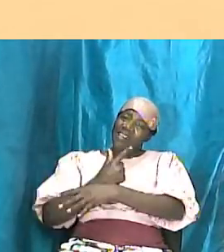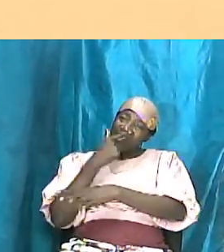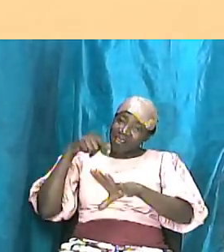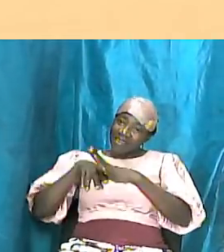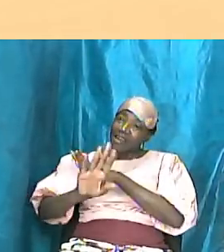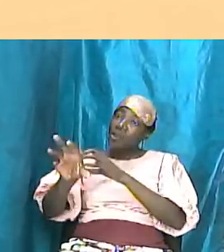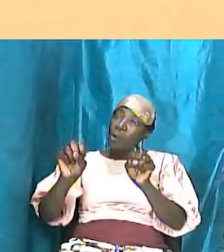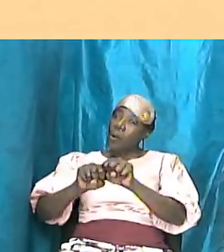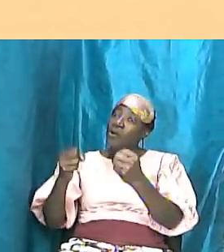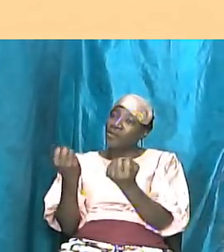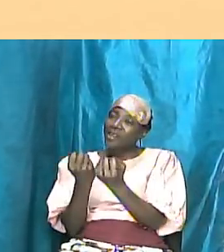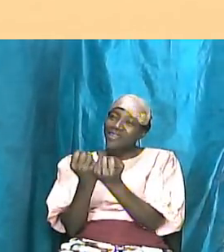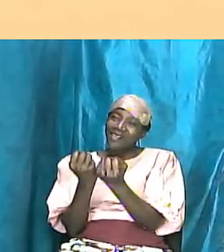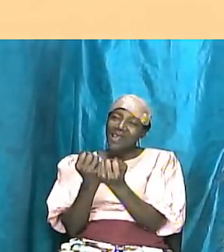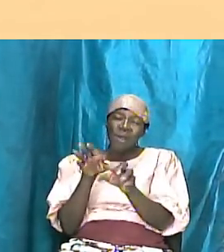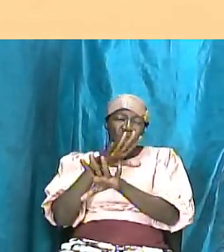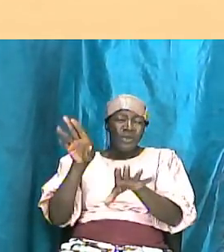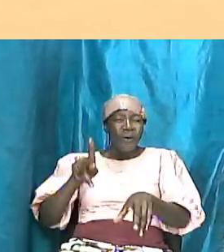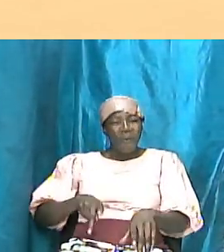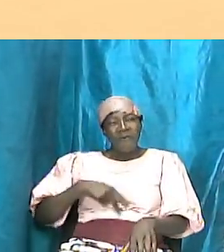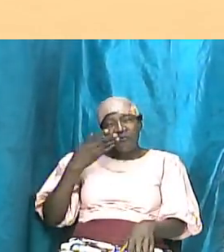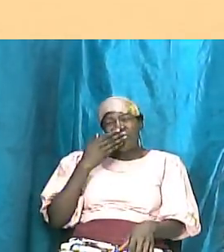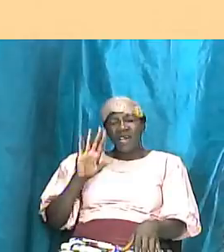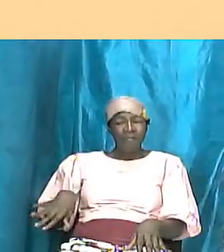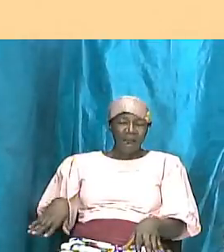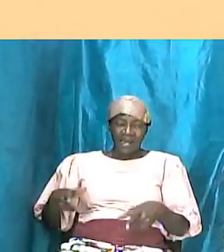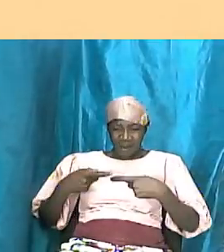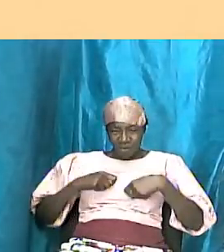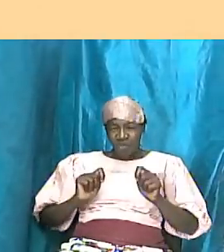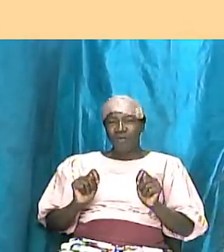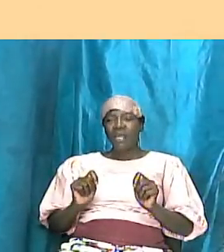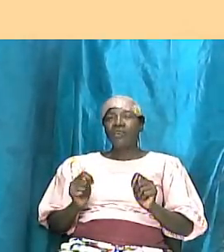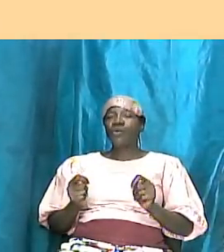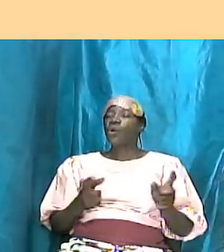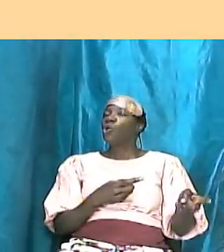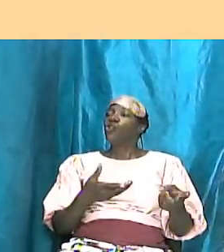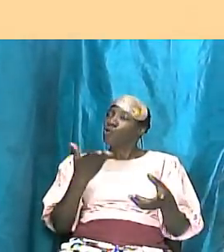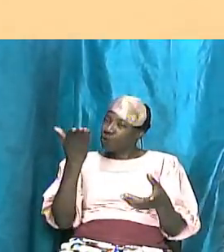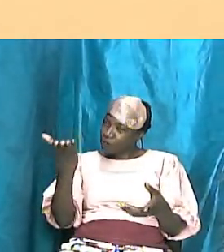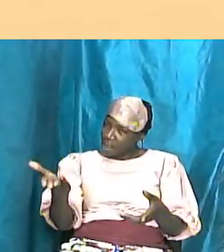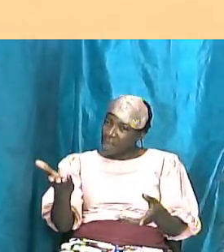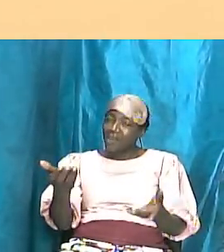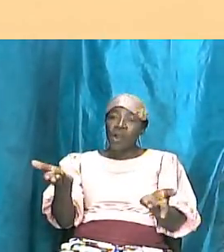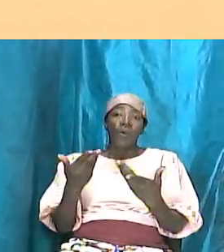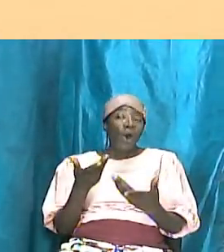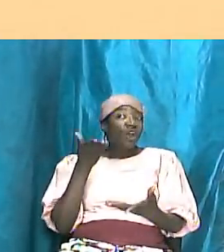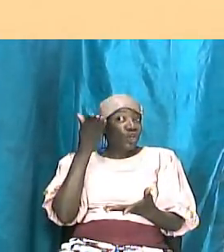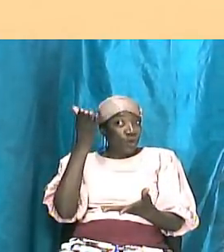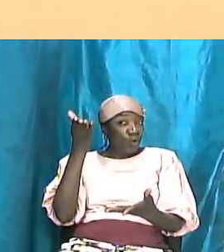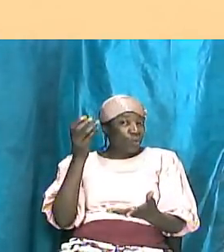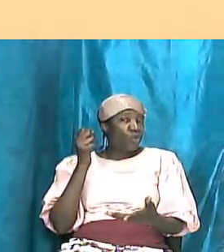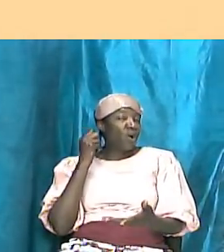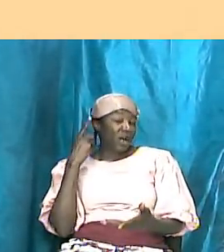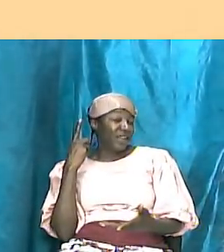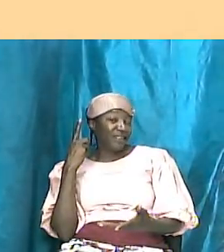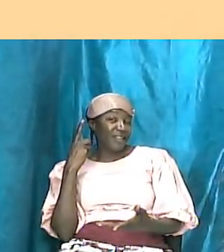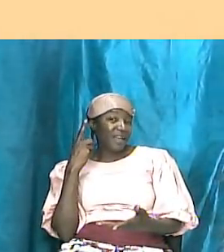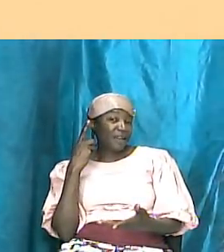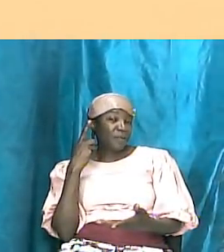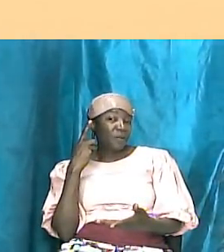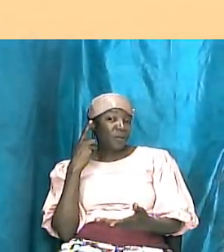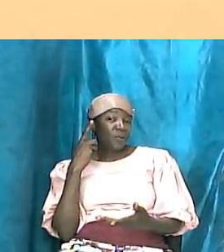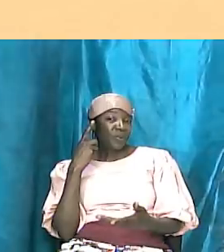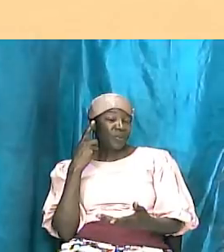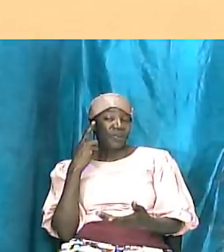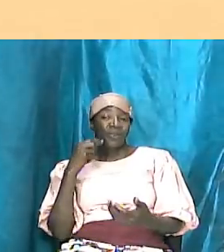way, don't feel any way about that. I am trying to do that. I want us to understand that it is foundational and we